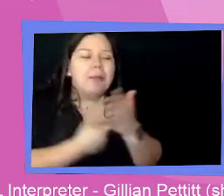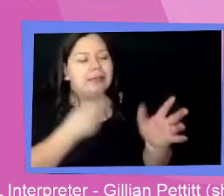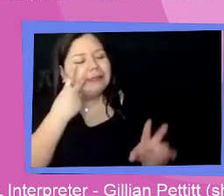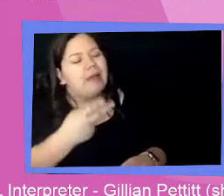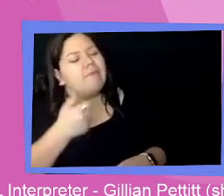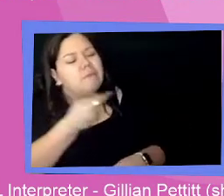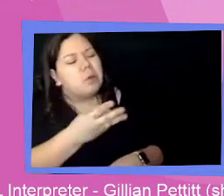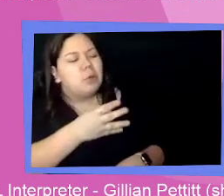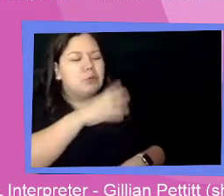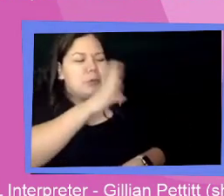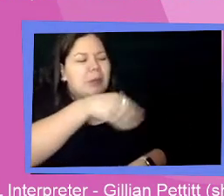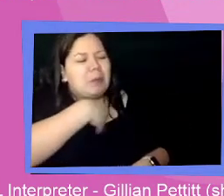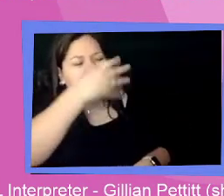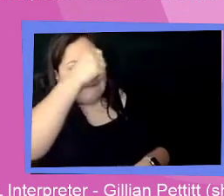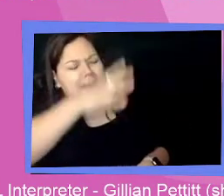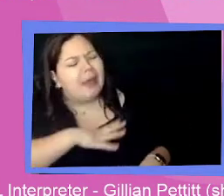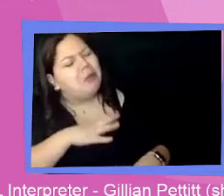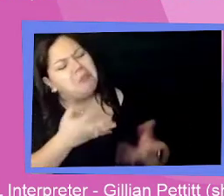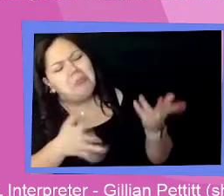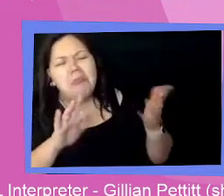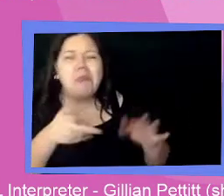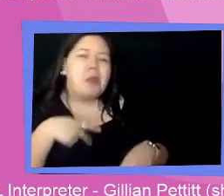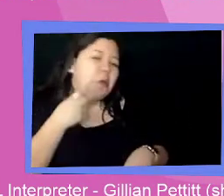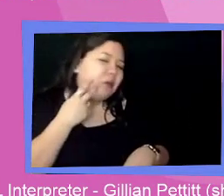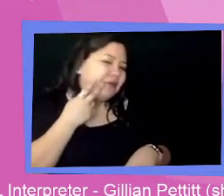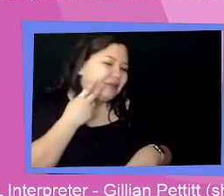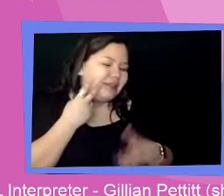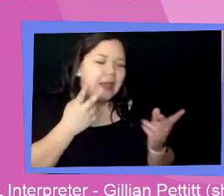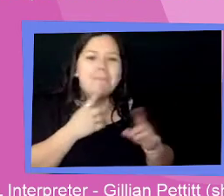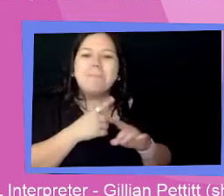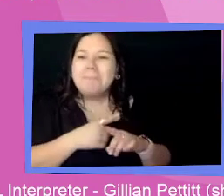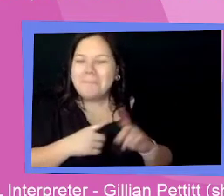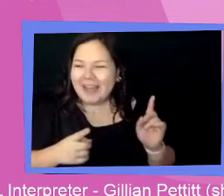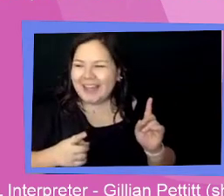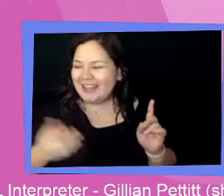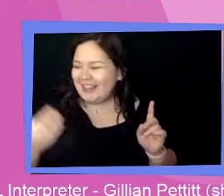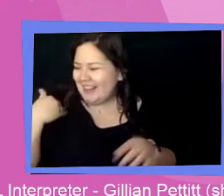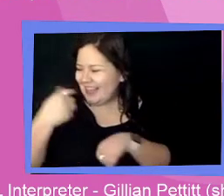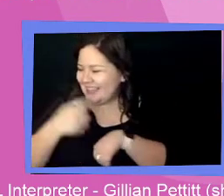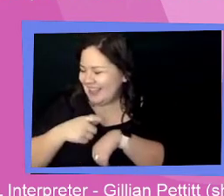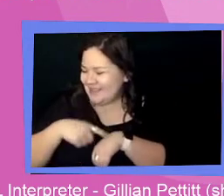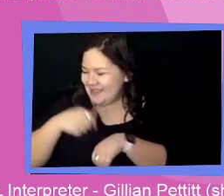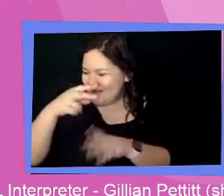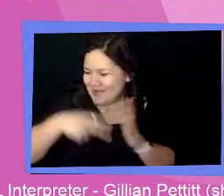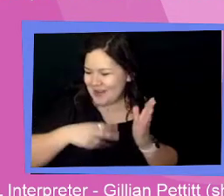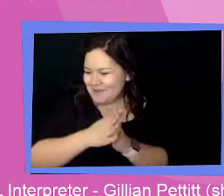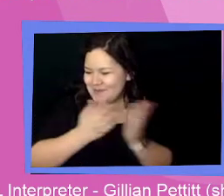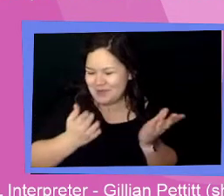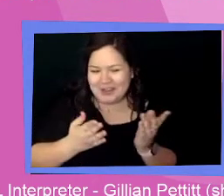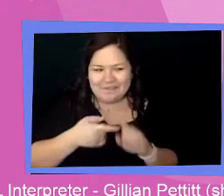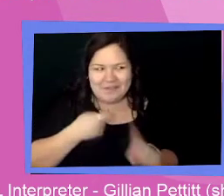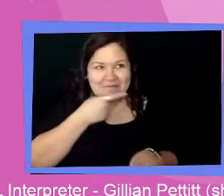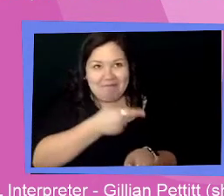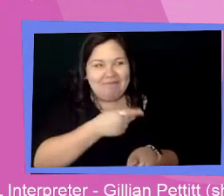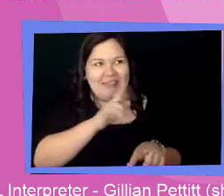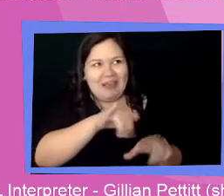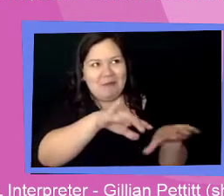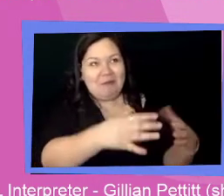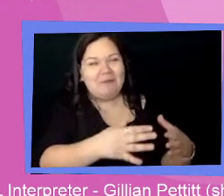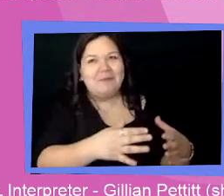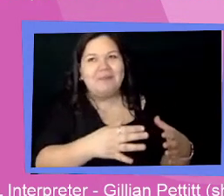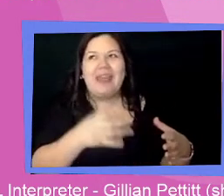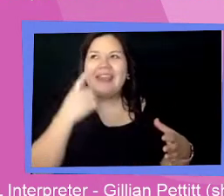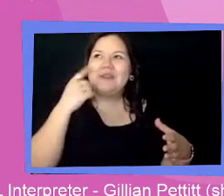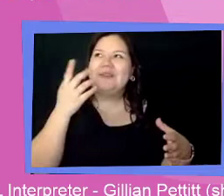okay, all right, I see. But when I say that, and the last time I read a book by a straight white man was maybe